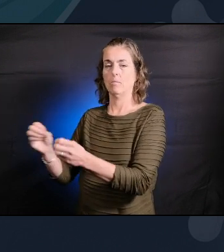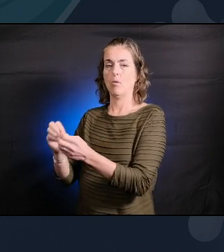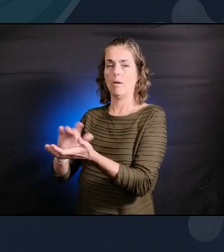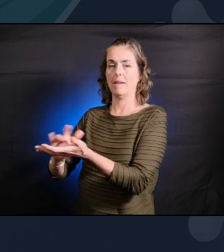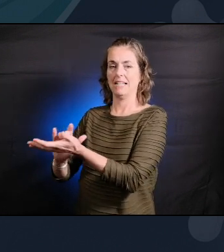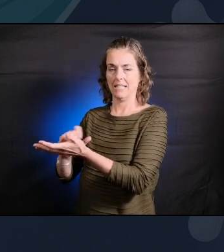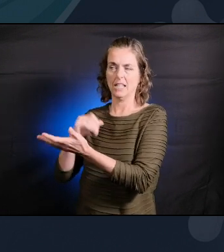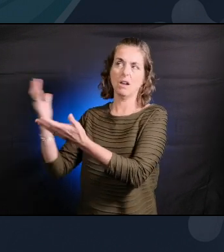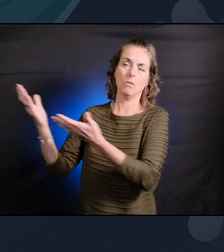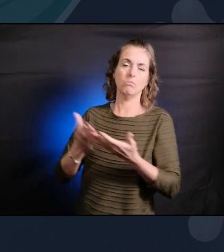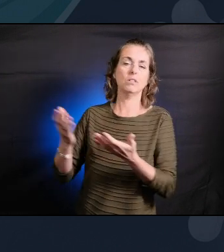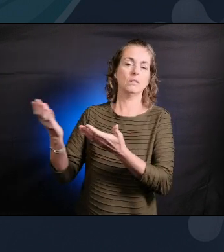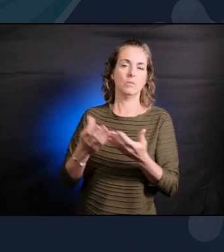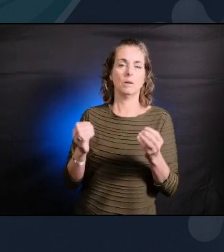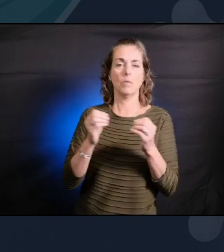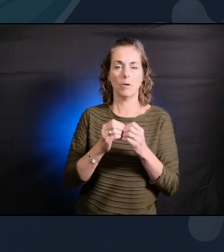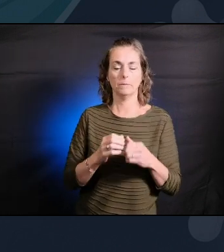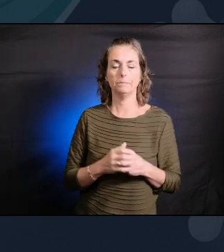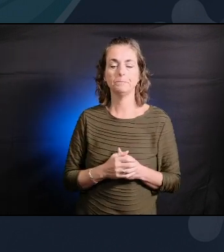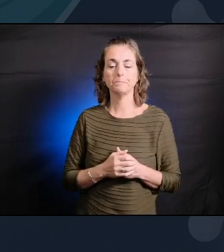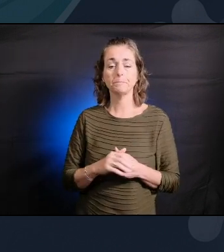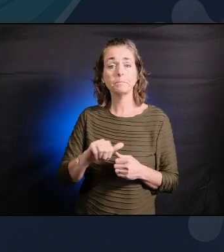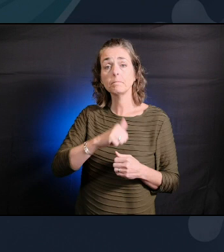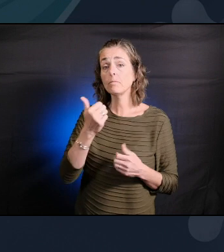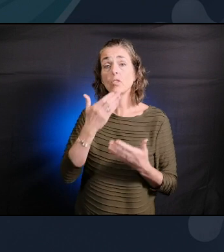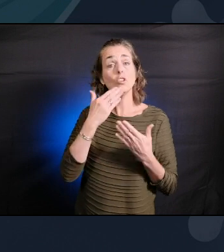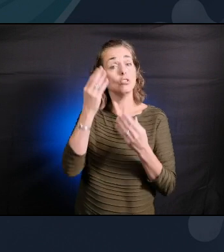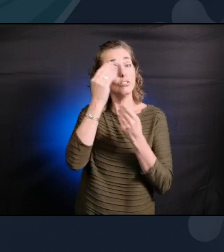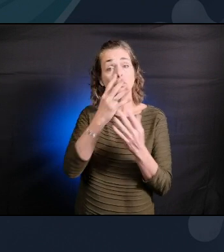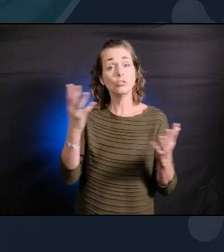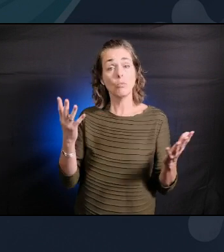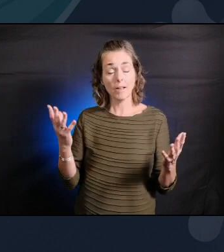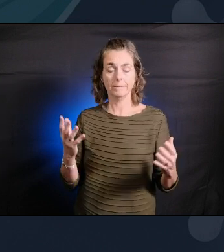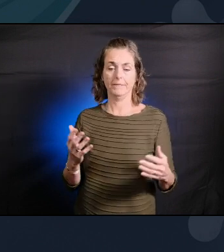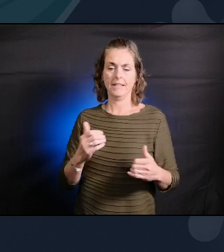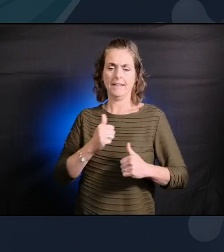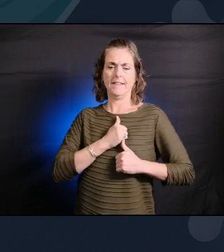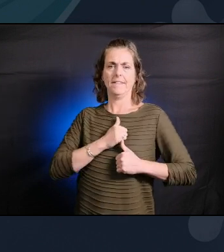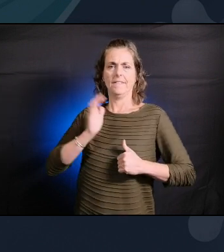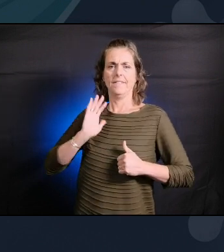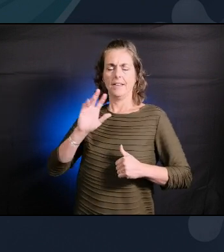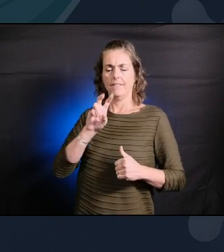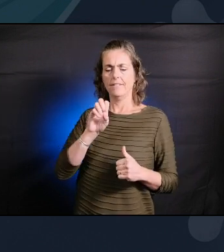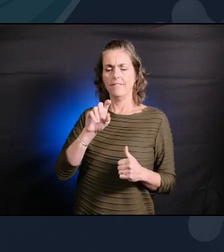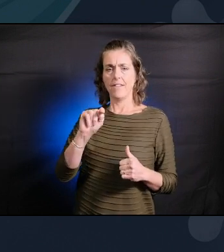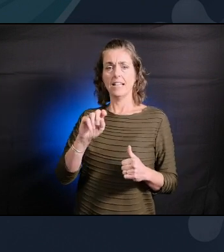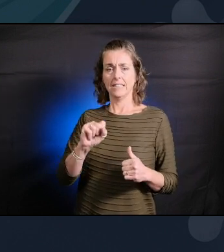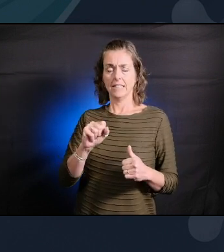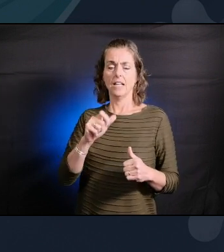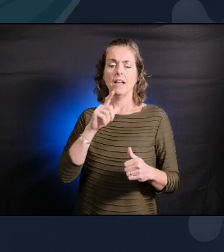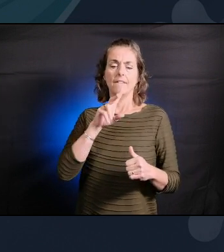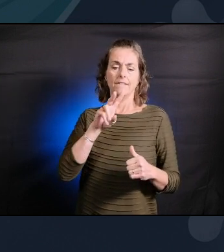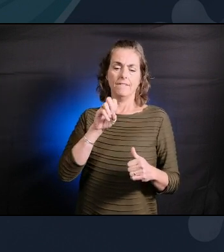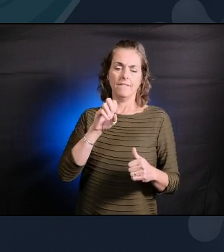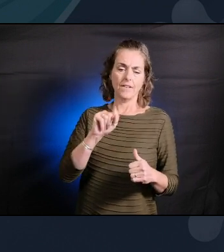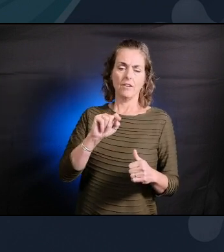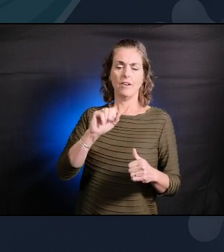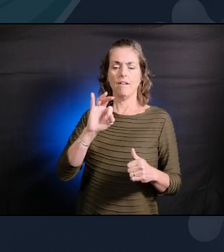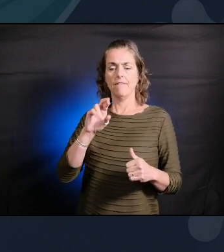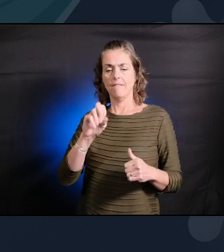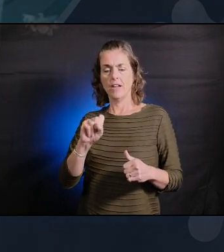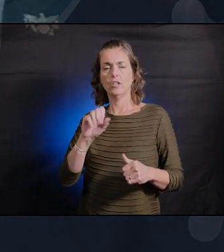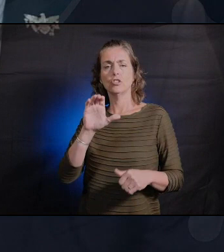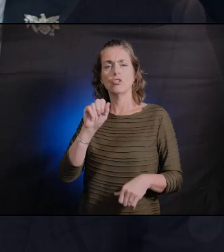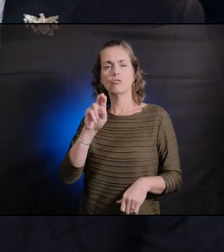good news, to our veterans in the community, the Veteran Affairs Caribbean Healthcare System